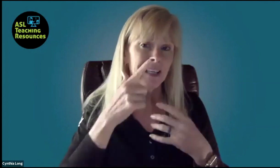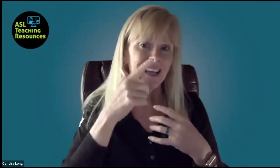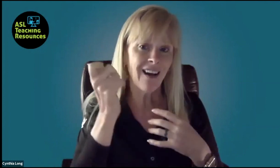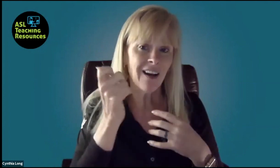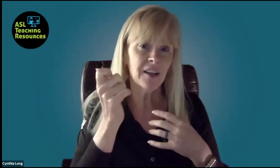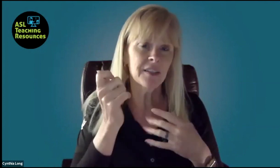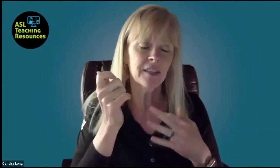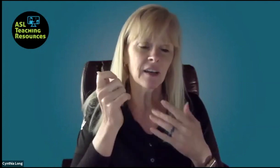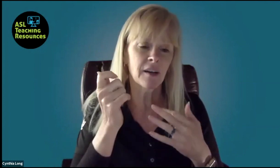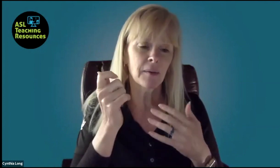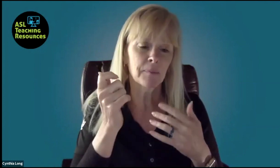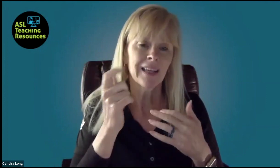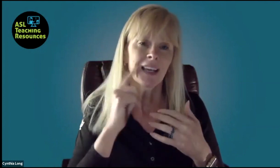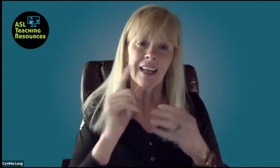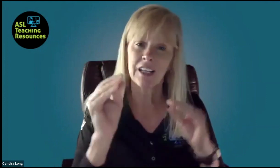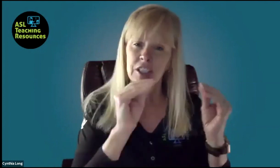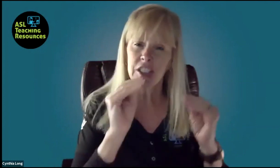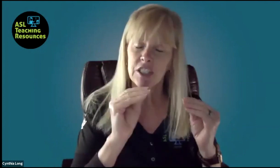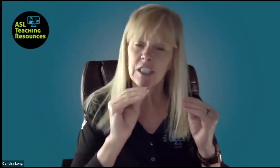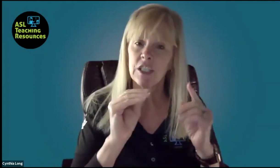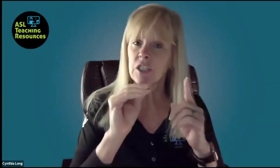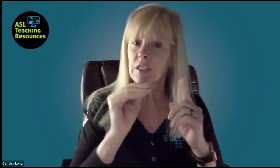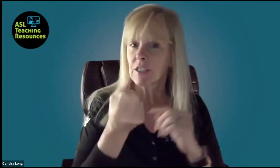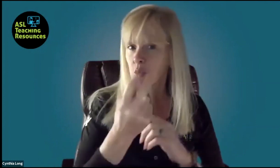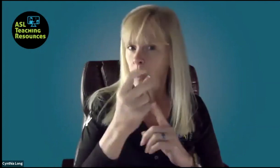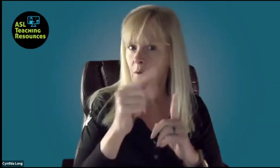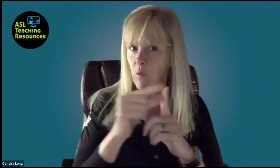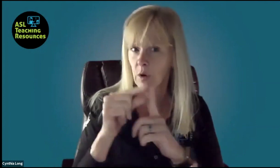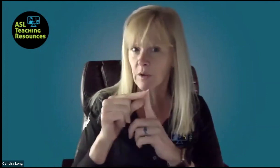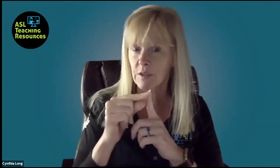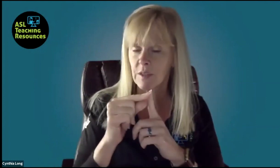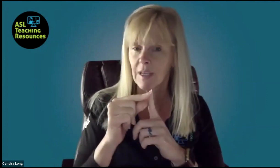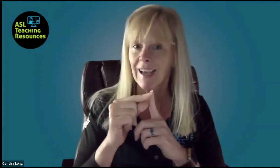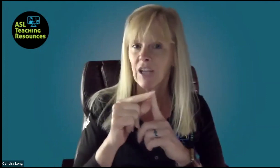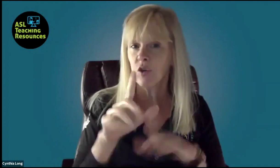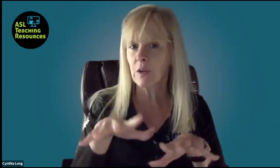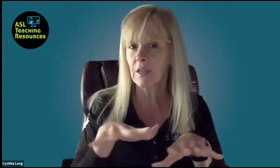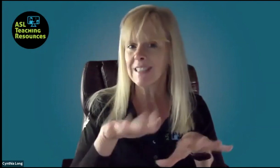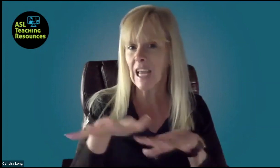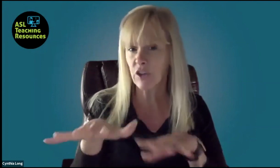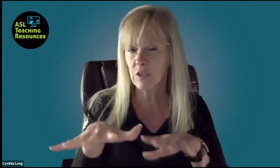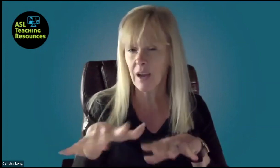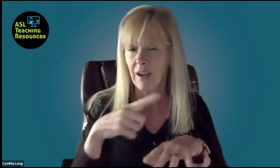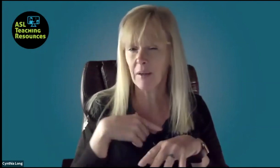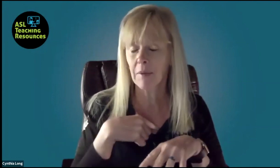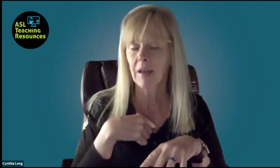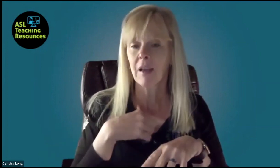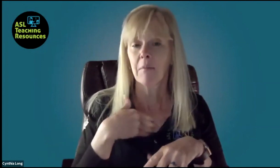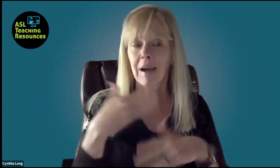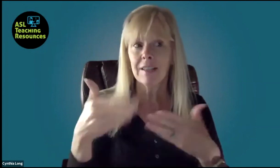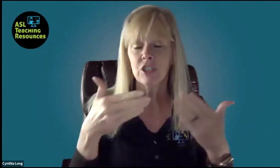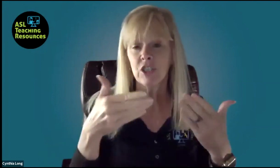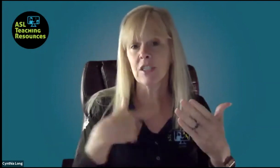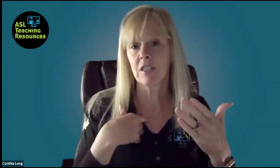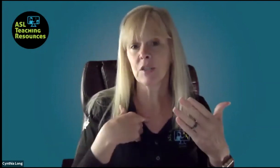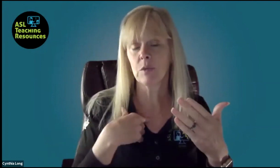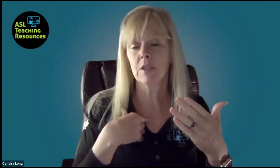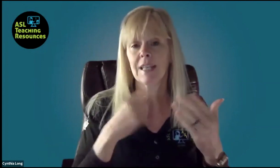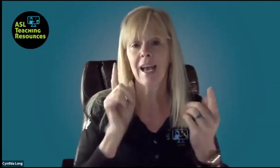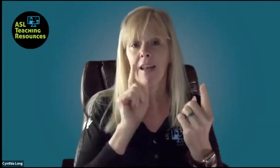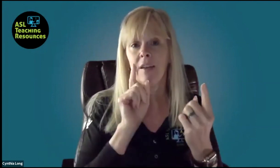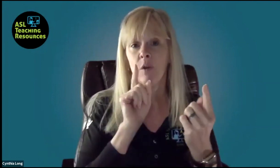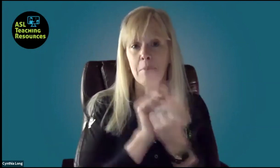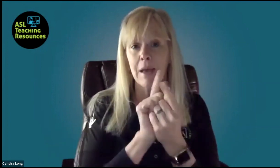option because it actually just teaches 12 words and you can take your time. My suggestion is